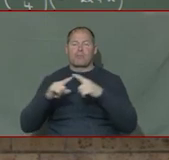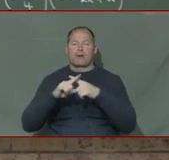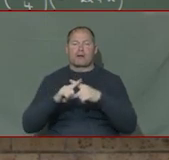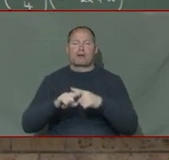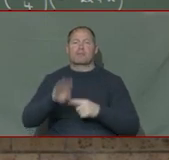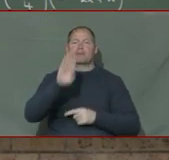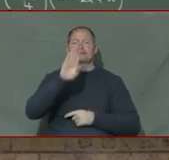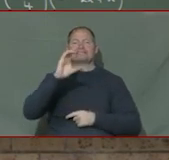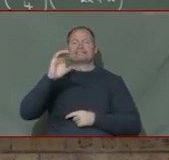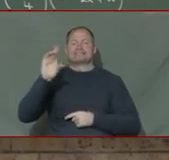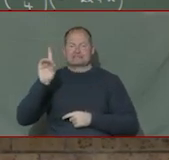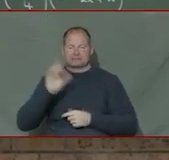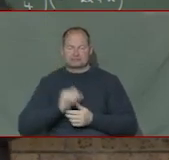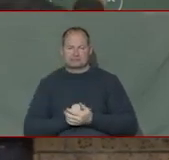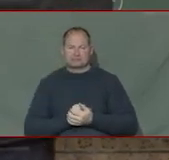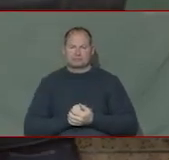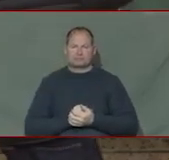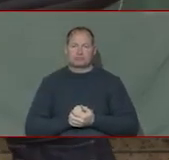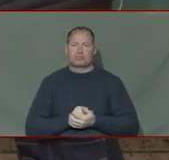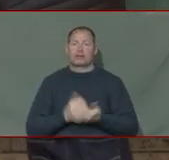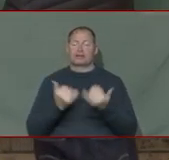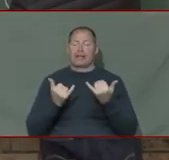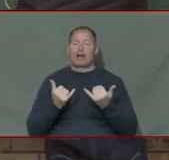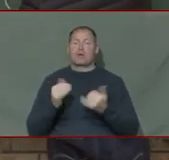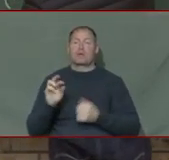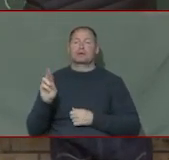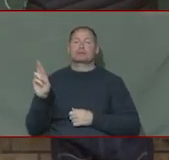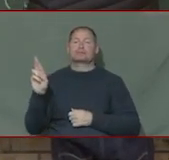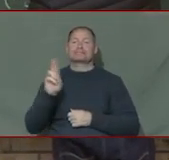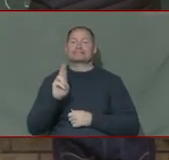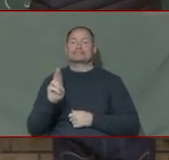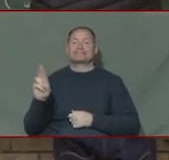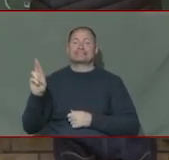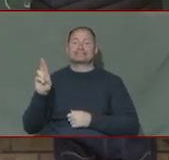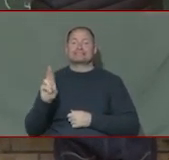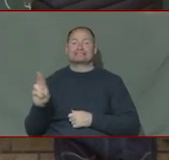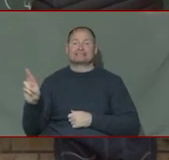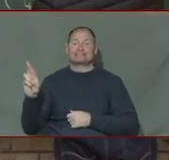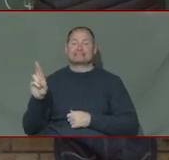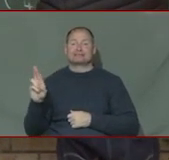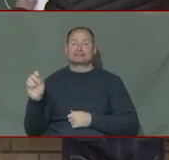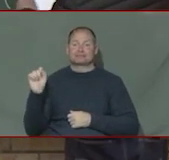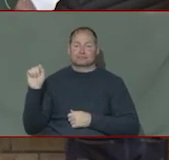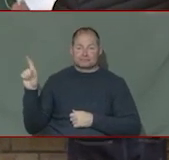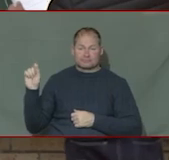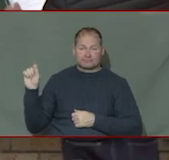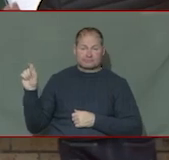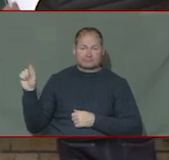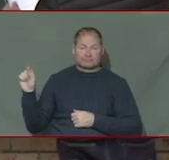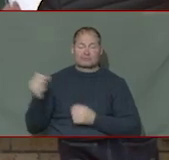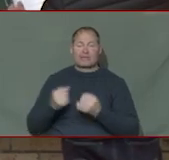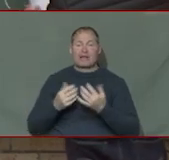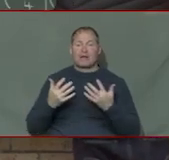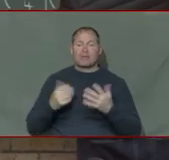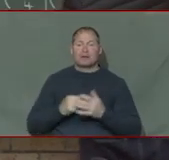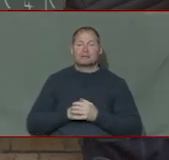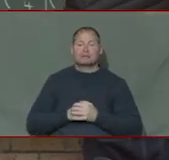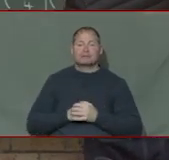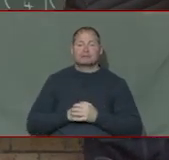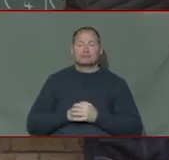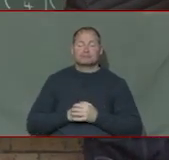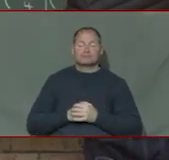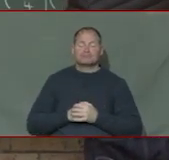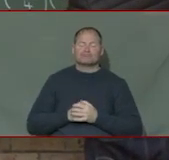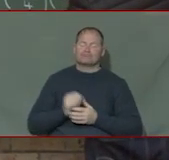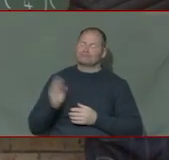the semicircle, the radius here, that there is the radius, and that is given as x minus x